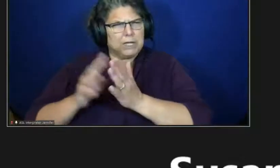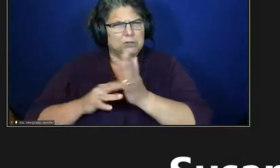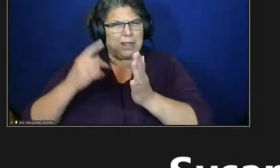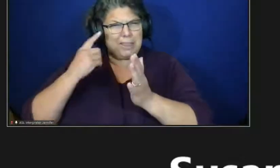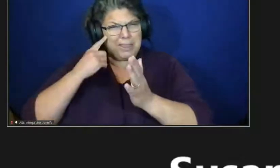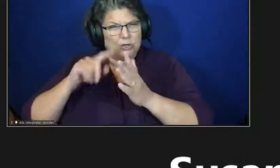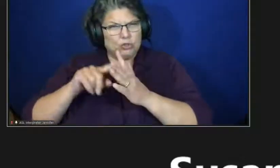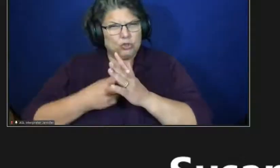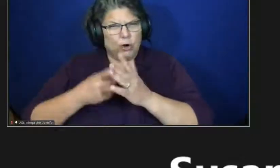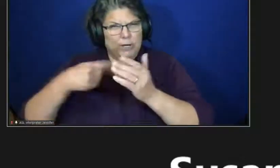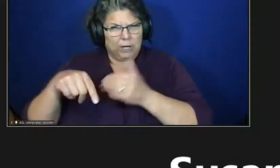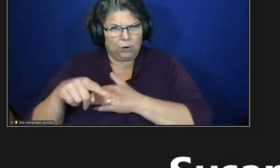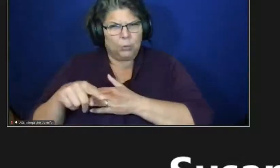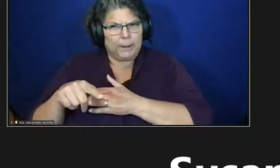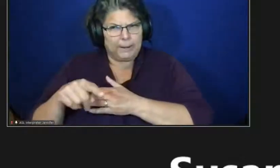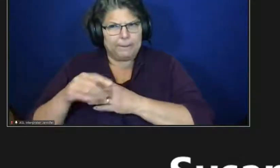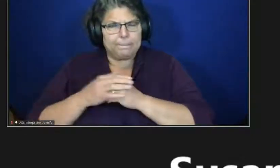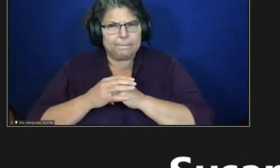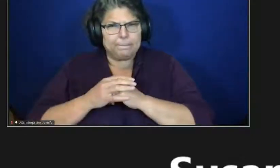starting next week.